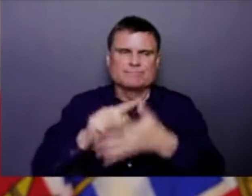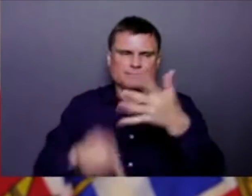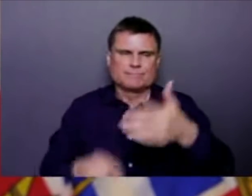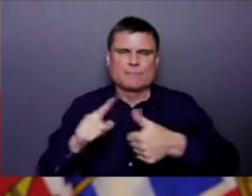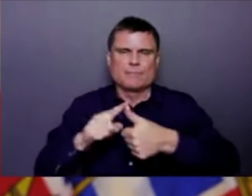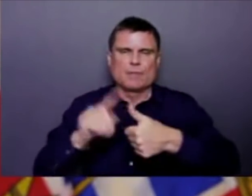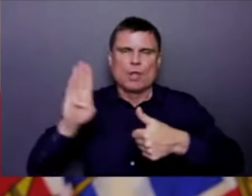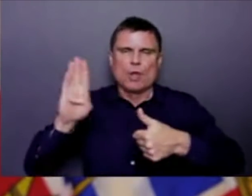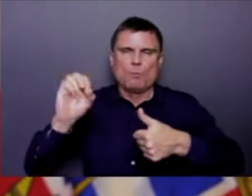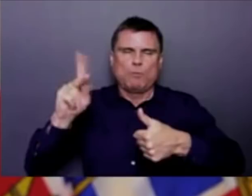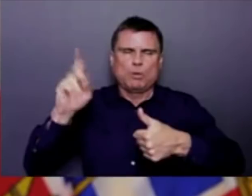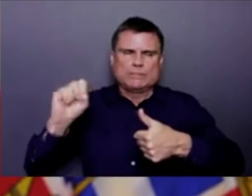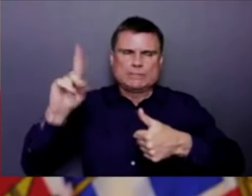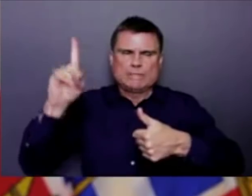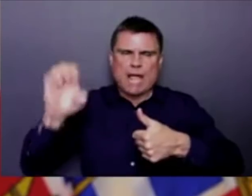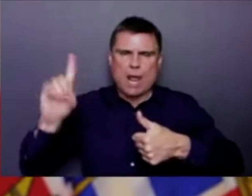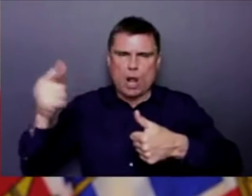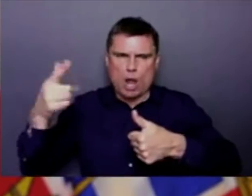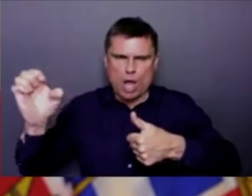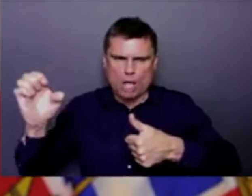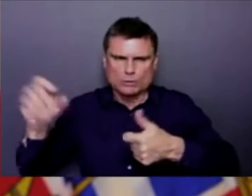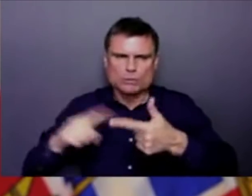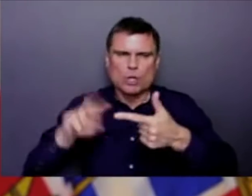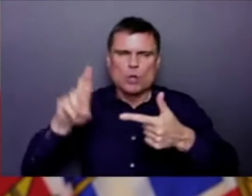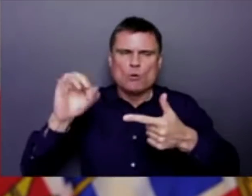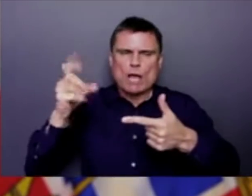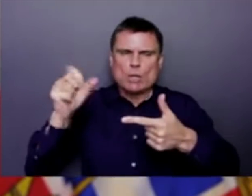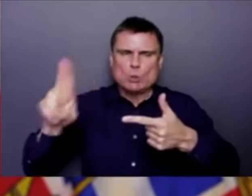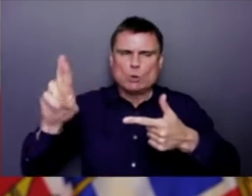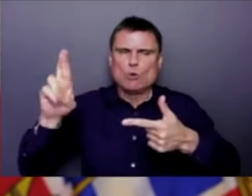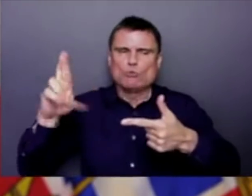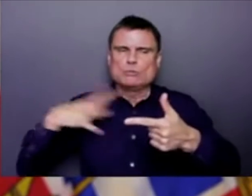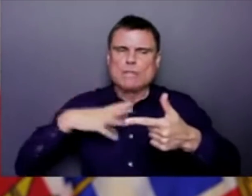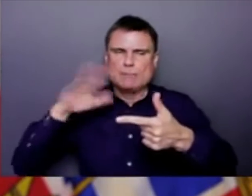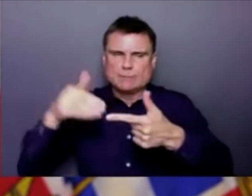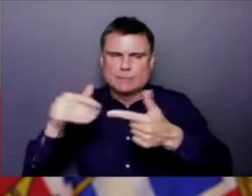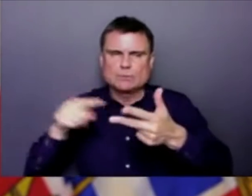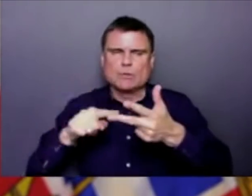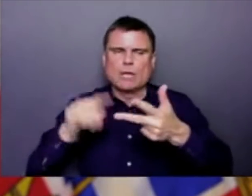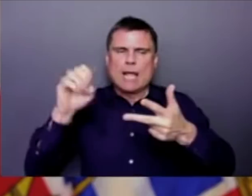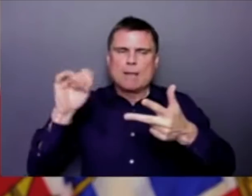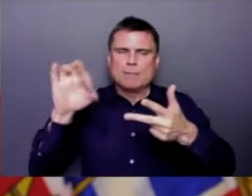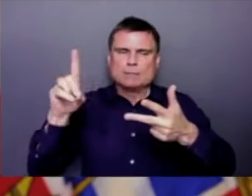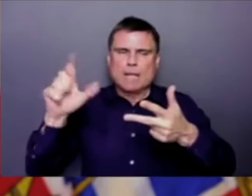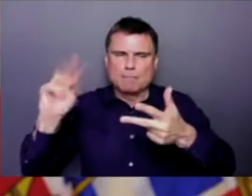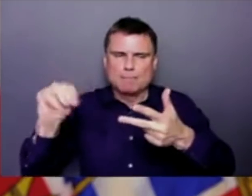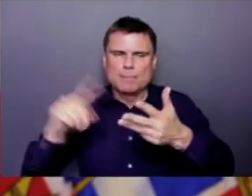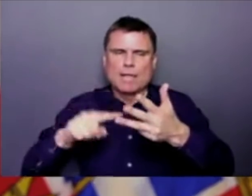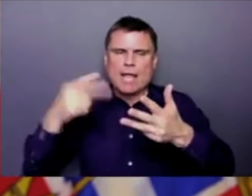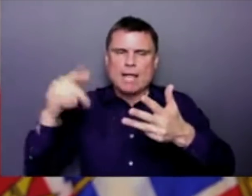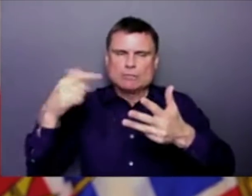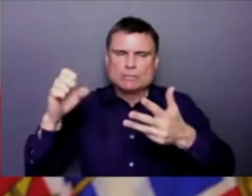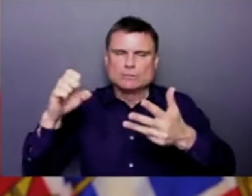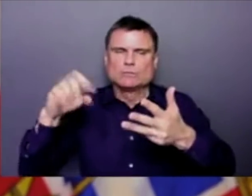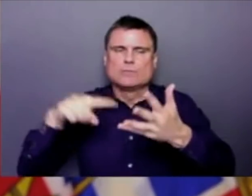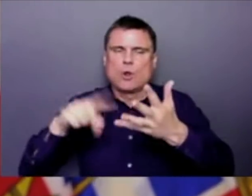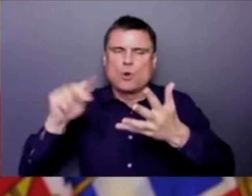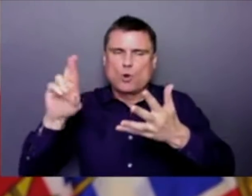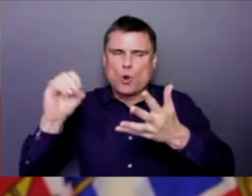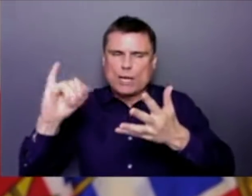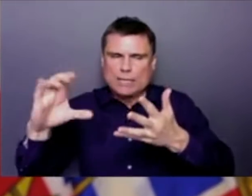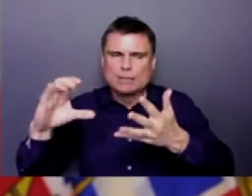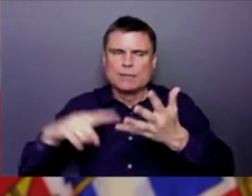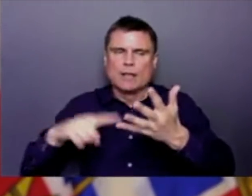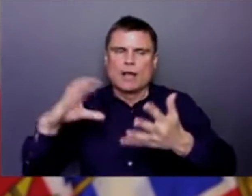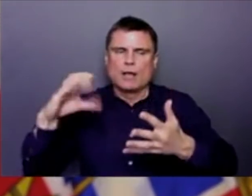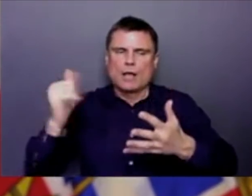Square, Nordic House in Interior Health, and Chartwell Malaspina Care Residence in Island Health. As well, we have 2 more